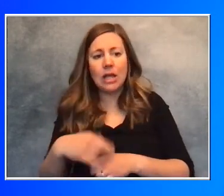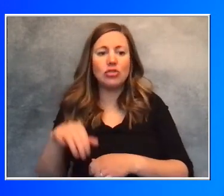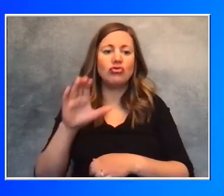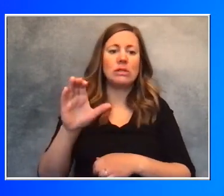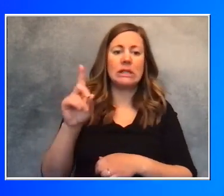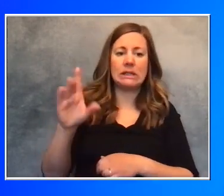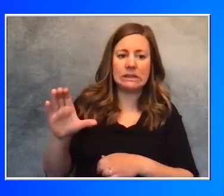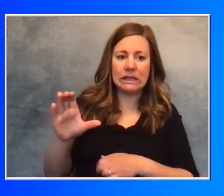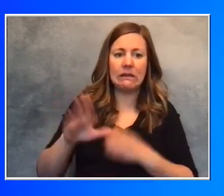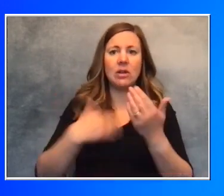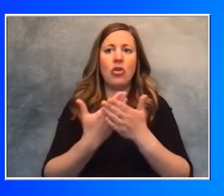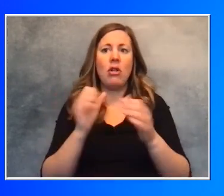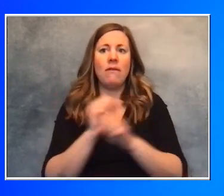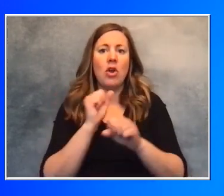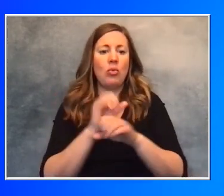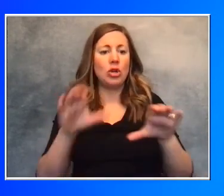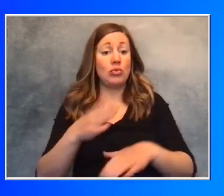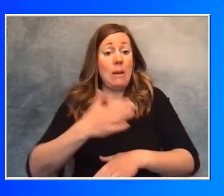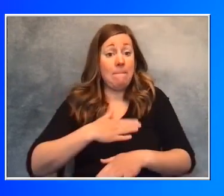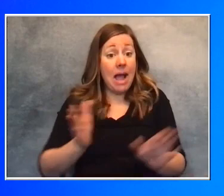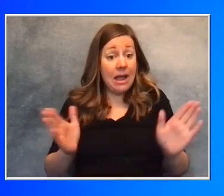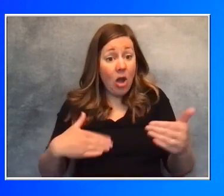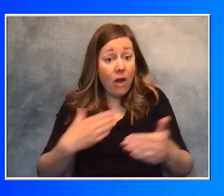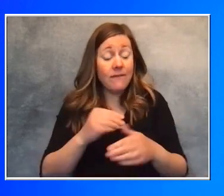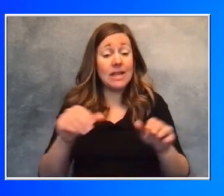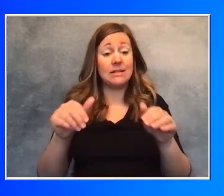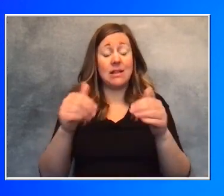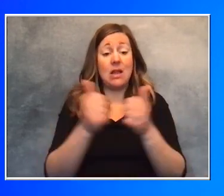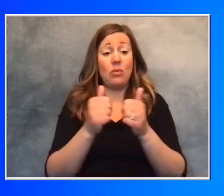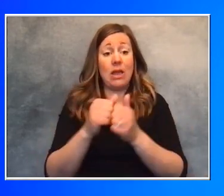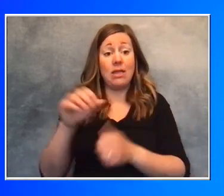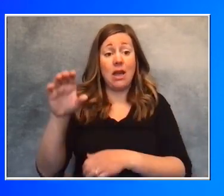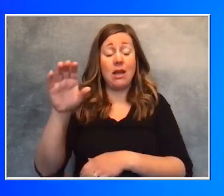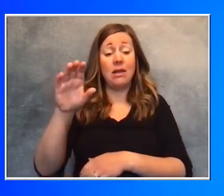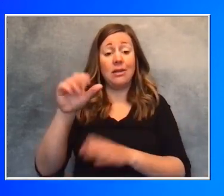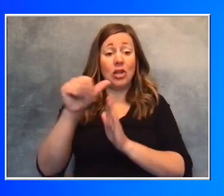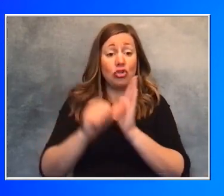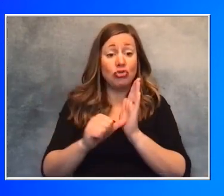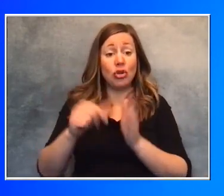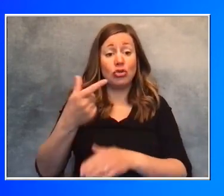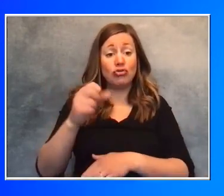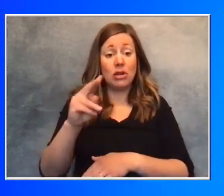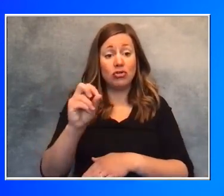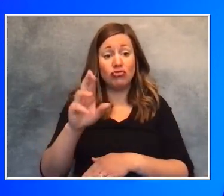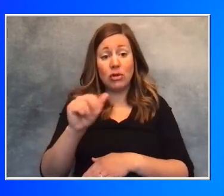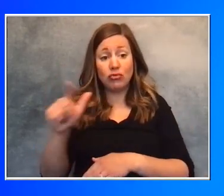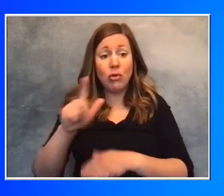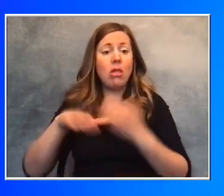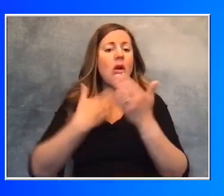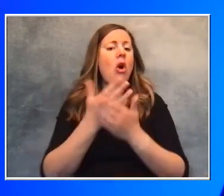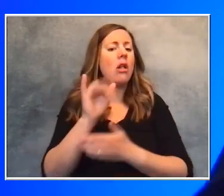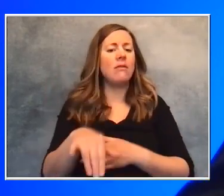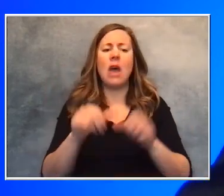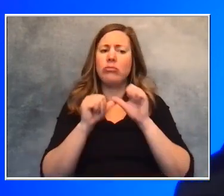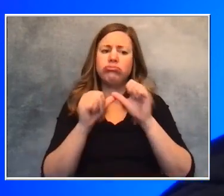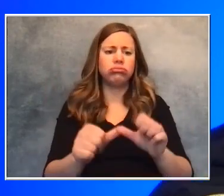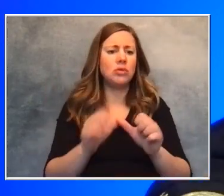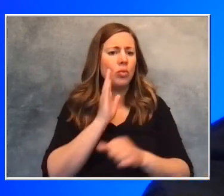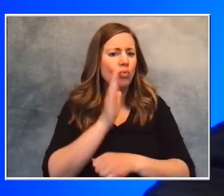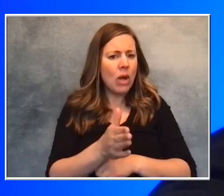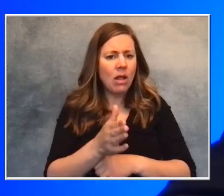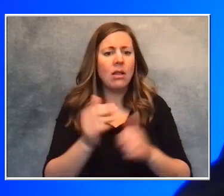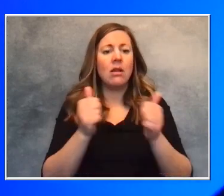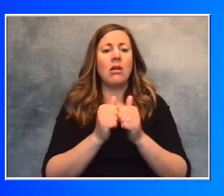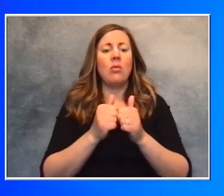the work that we're doing in my office and with the Surgeon General and with preparedness, all of that work will continue in terms of this